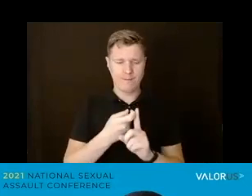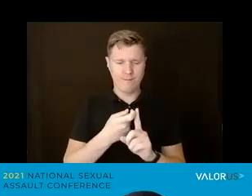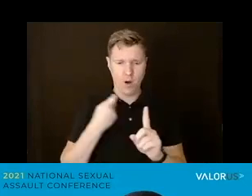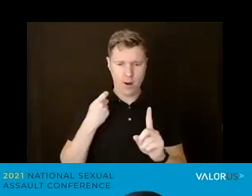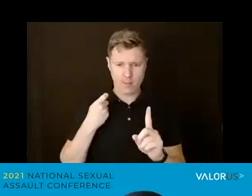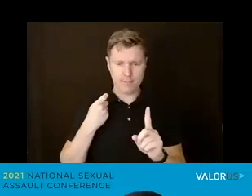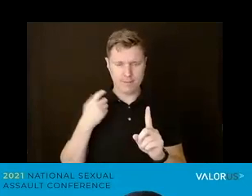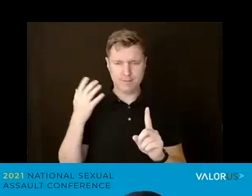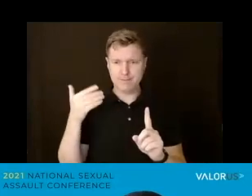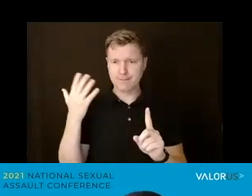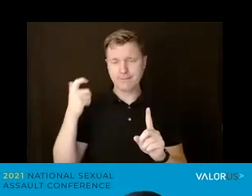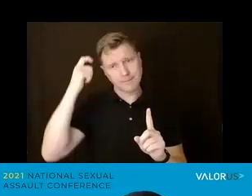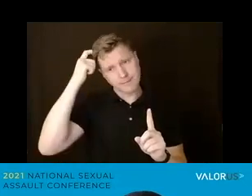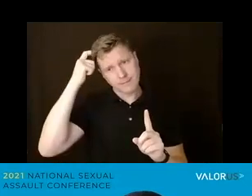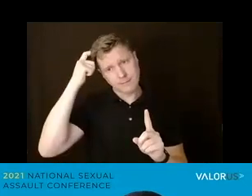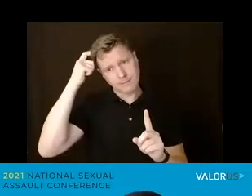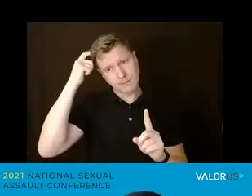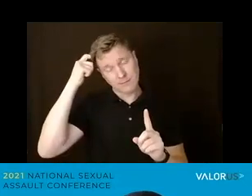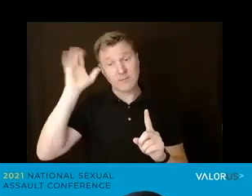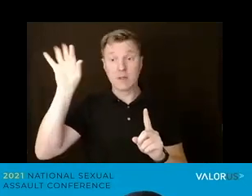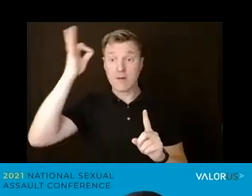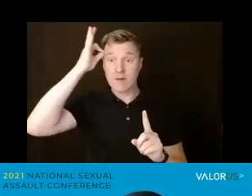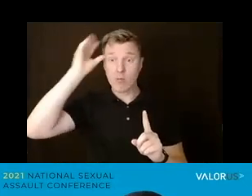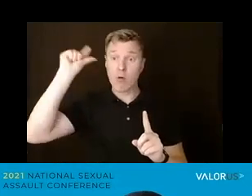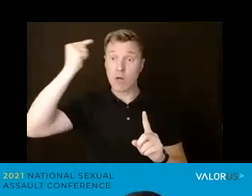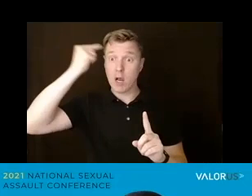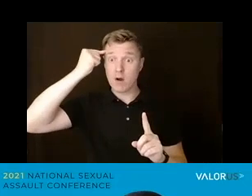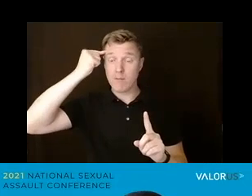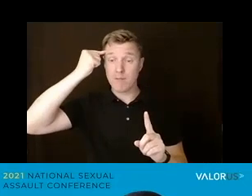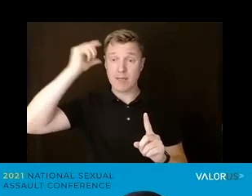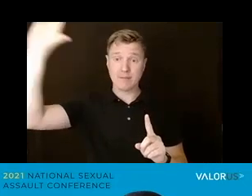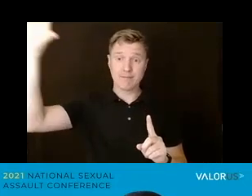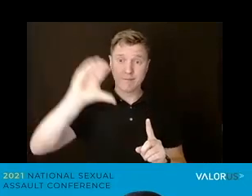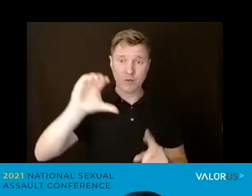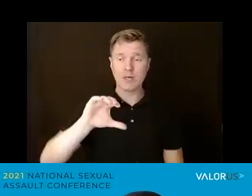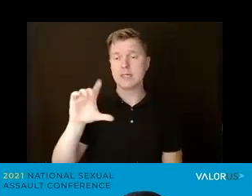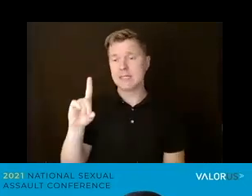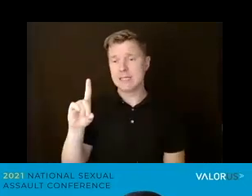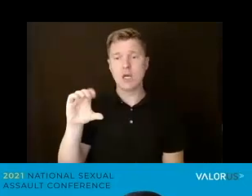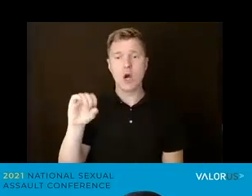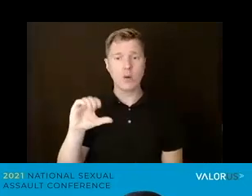pass-through from the federal government for VOCA, VOCA